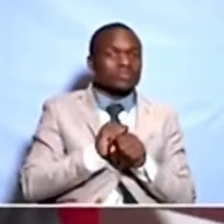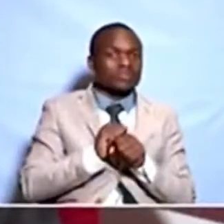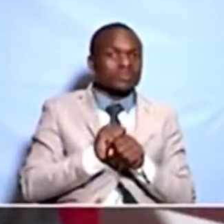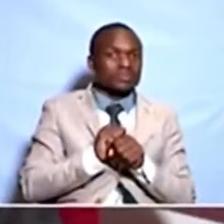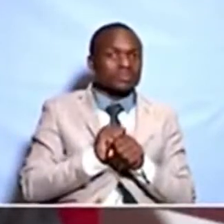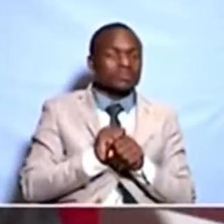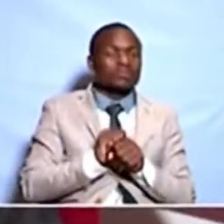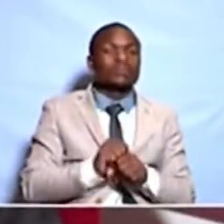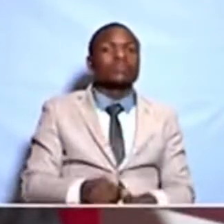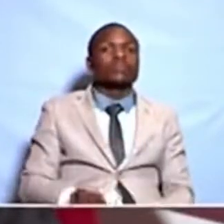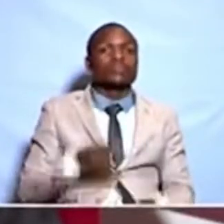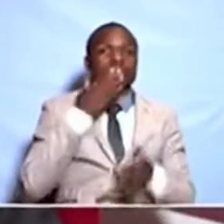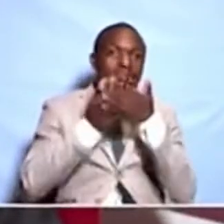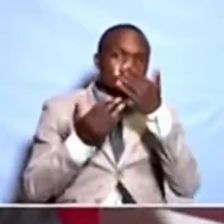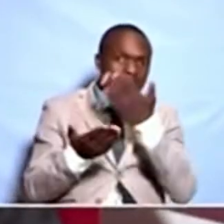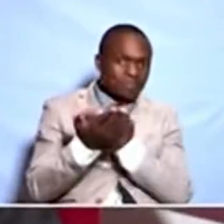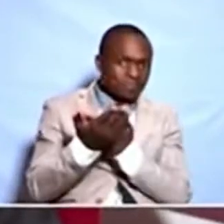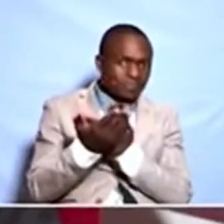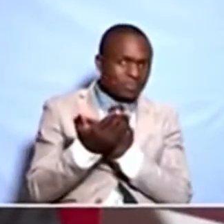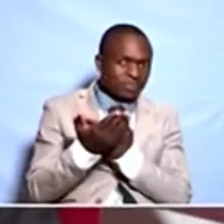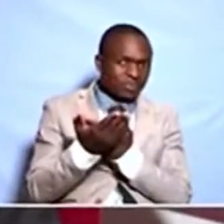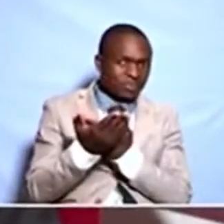RATSA. Good morning.